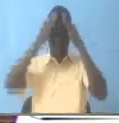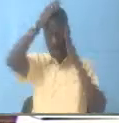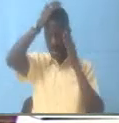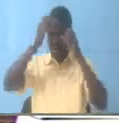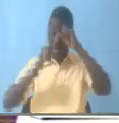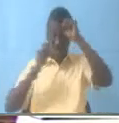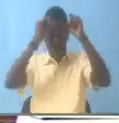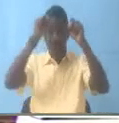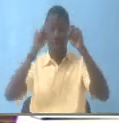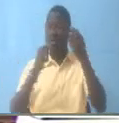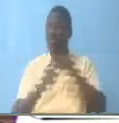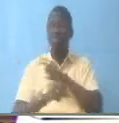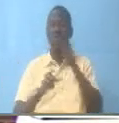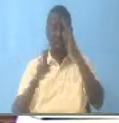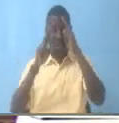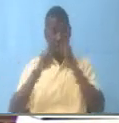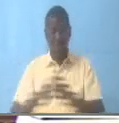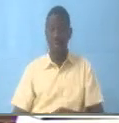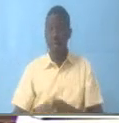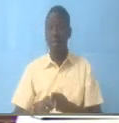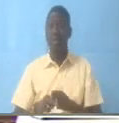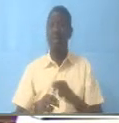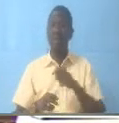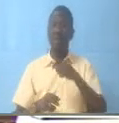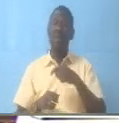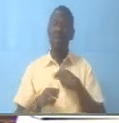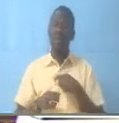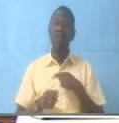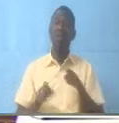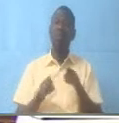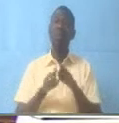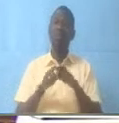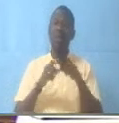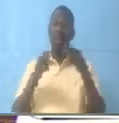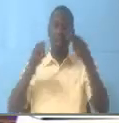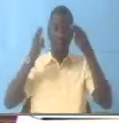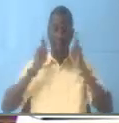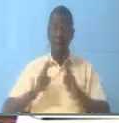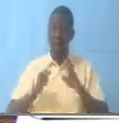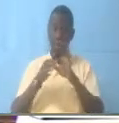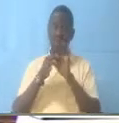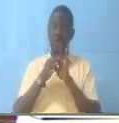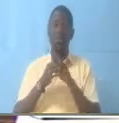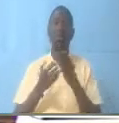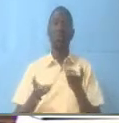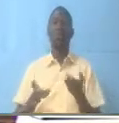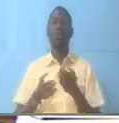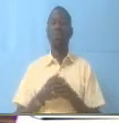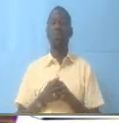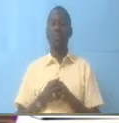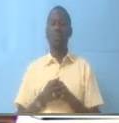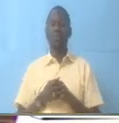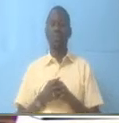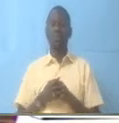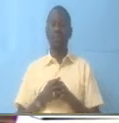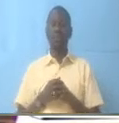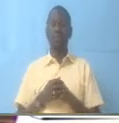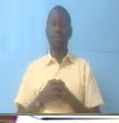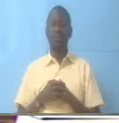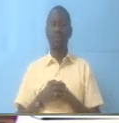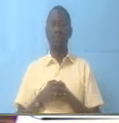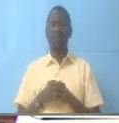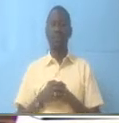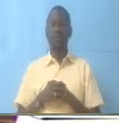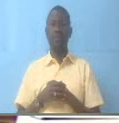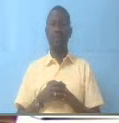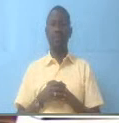human rights violations that were being committed by them during those periods. commission bi nag seede yi nga xam ne moom lañ fi jot daal mooy